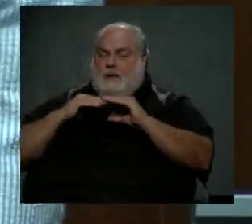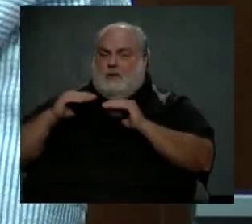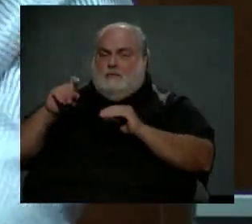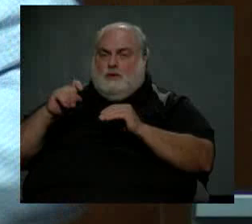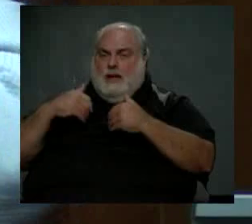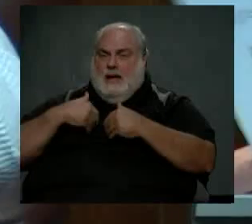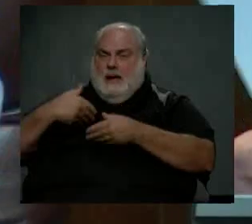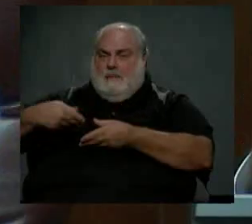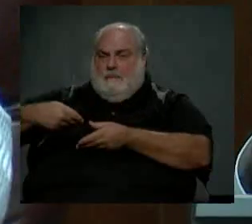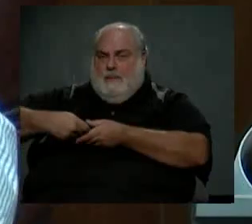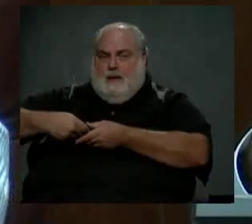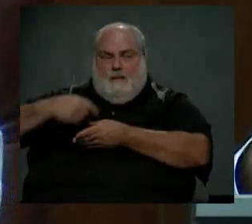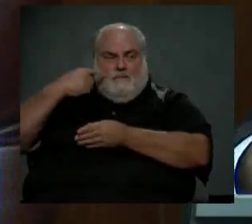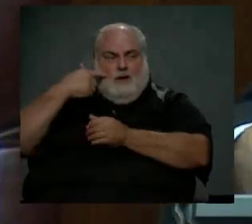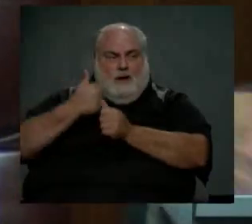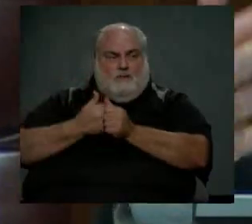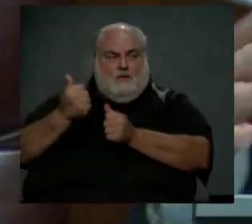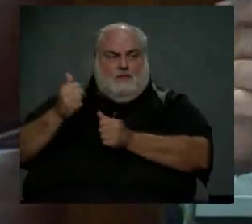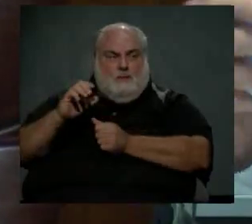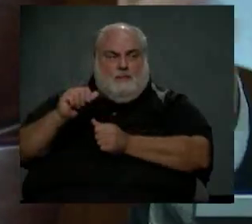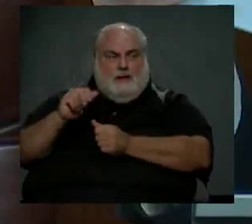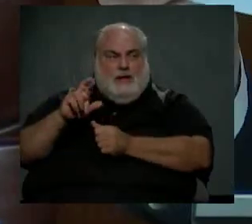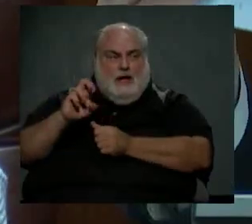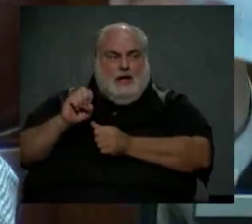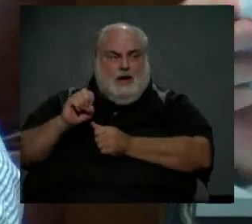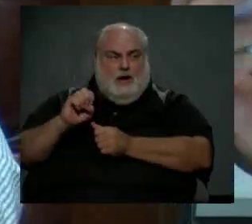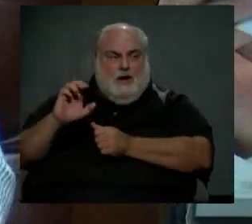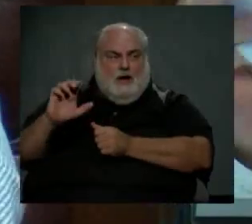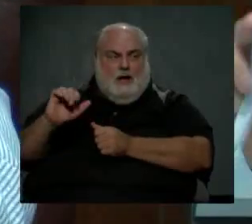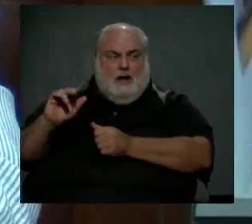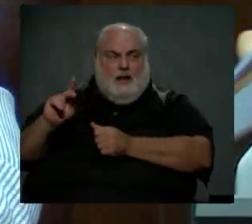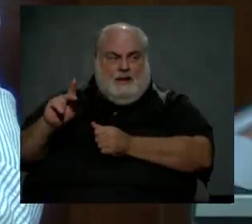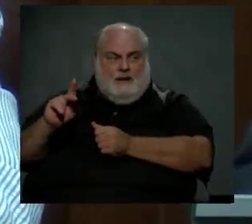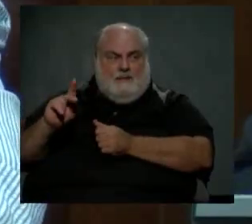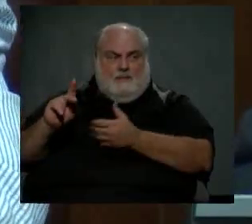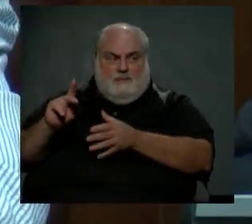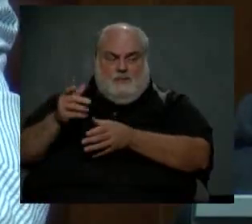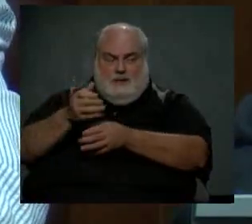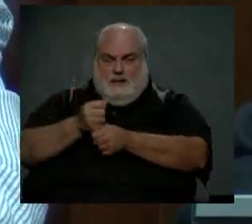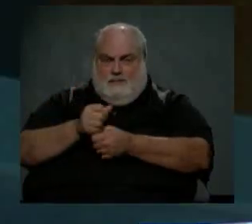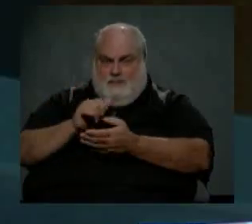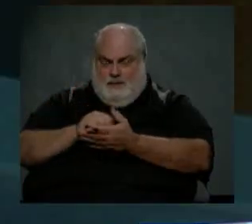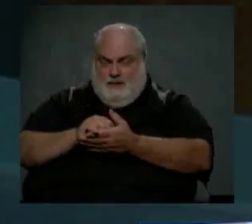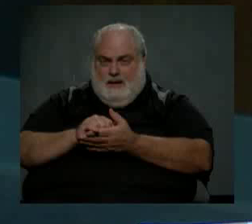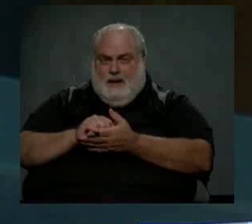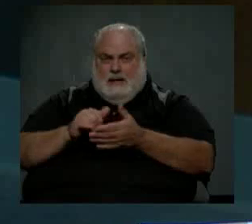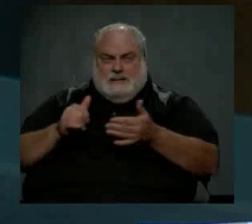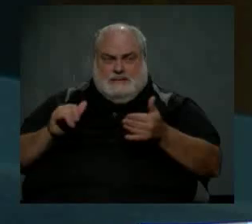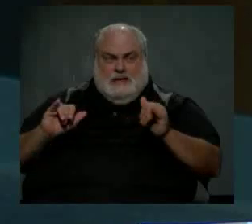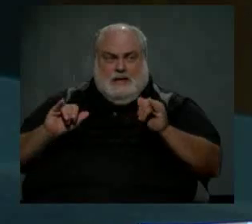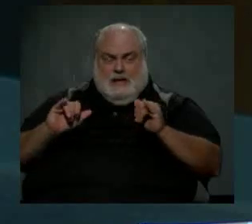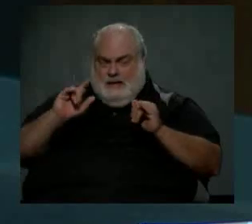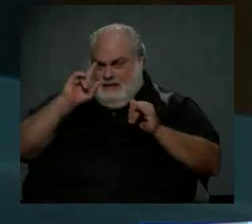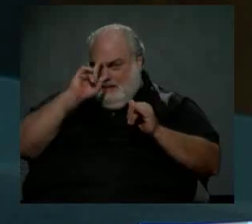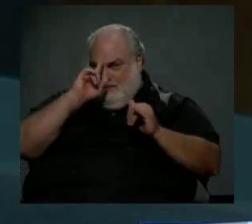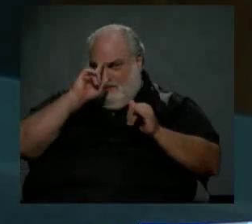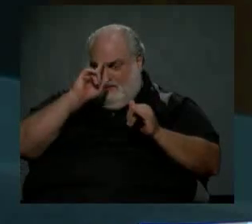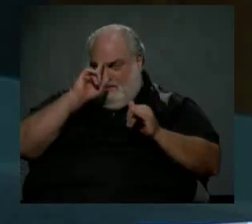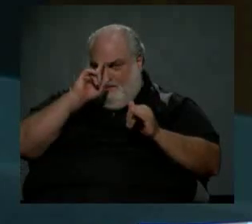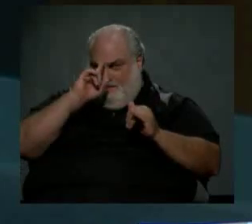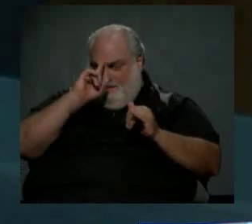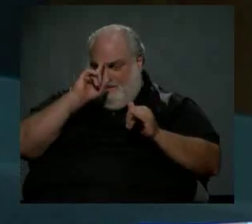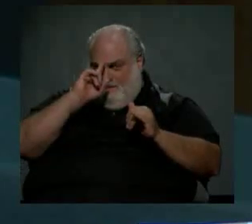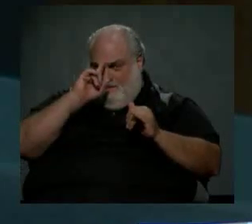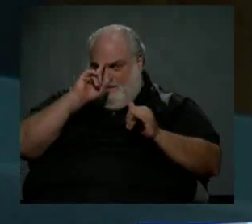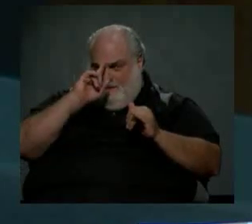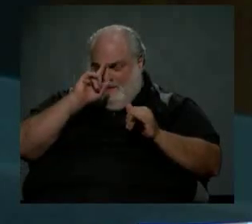packet for everyone Okay. that has, Yes, we got that. But I still think that there's lots of